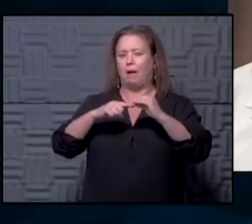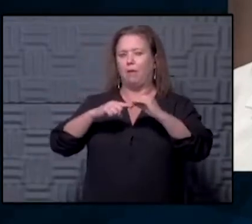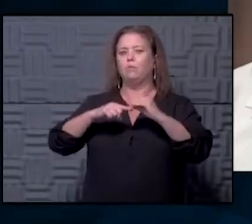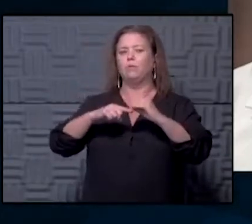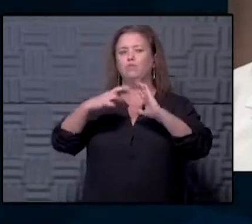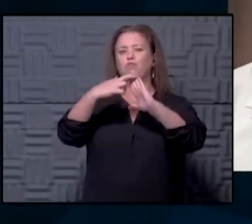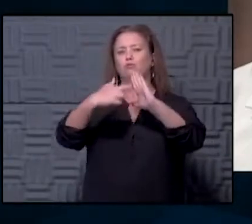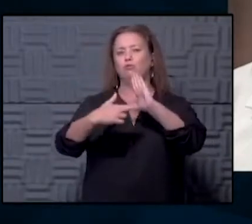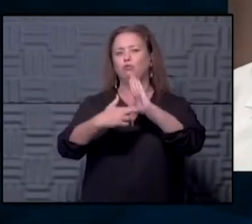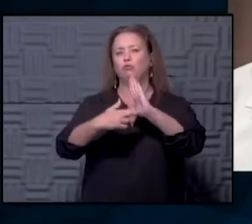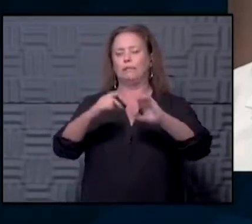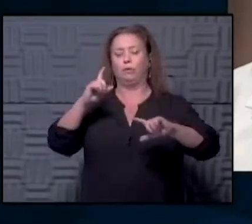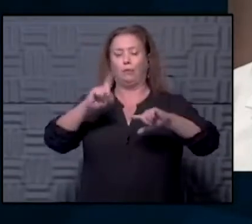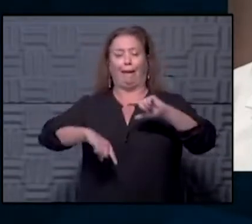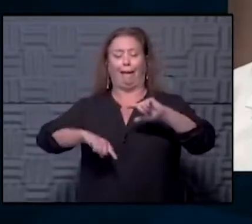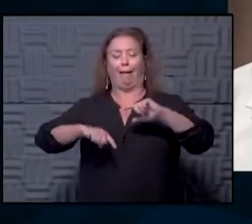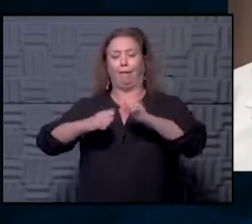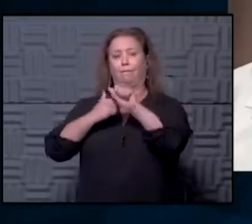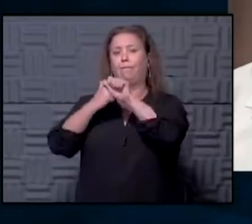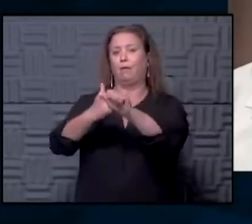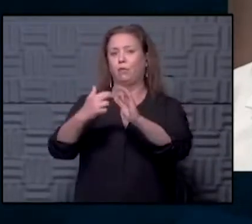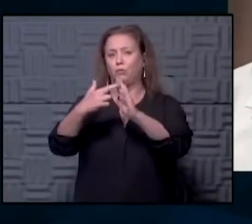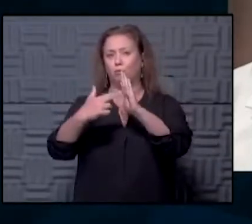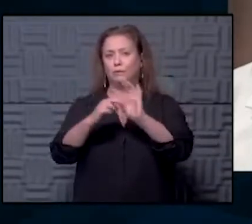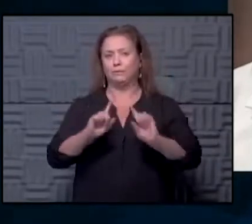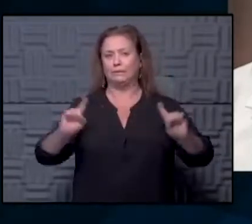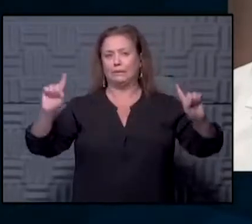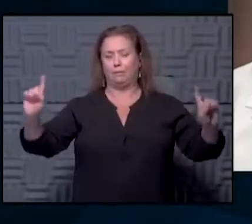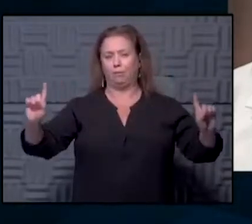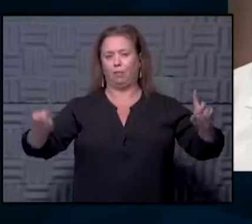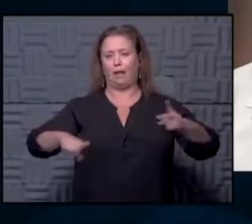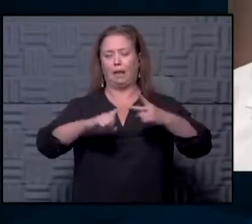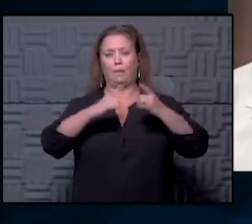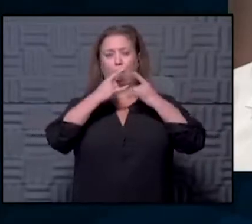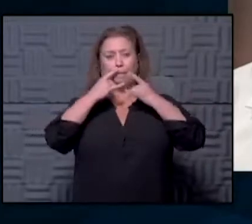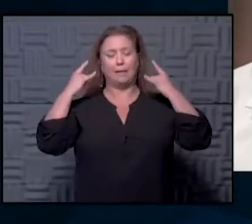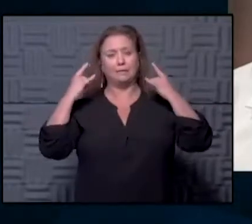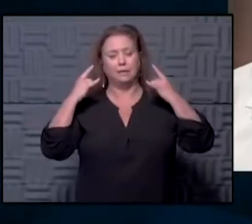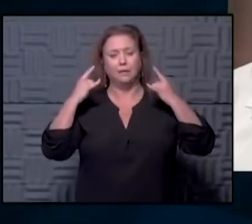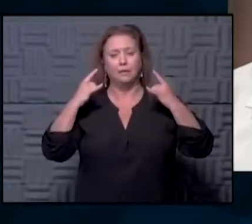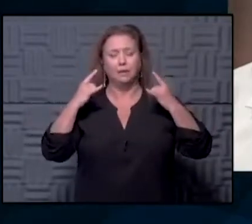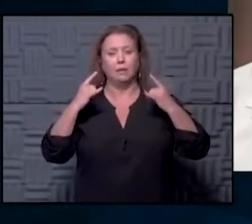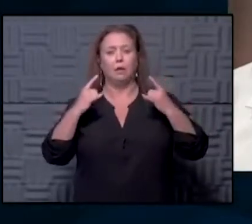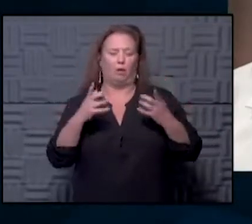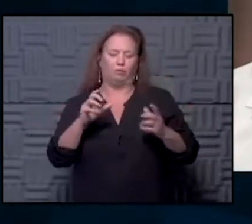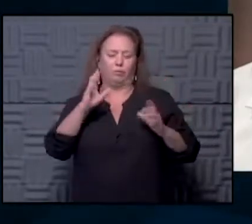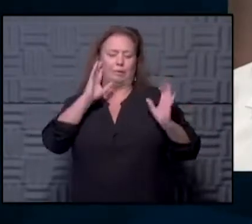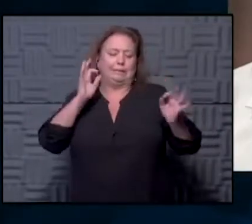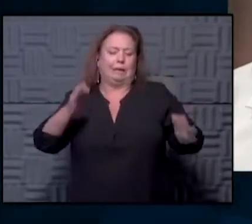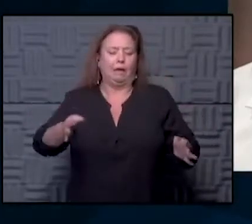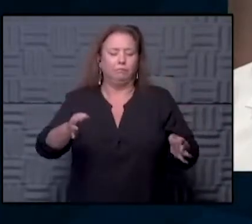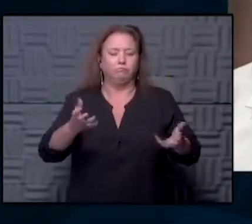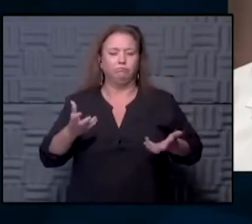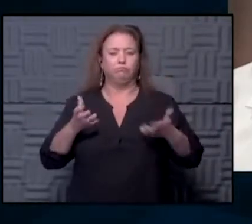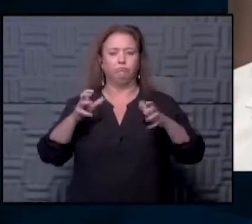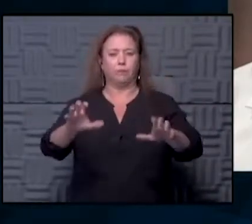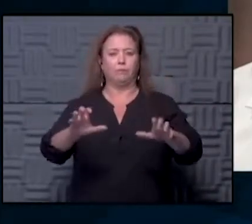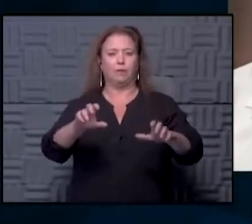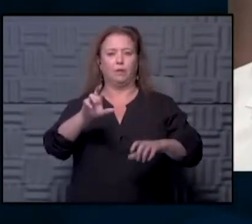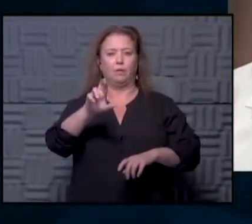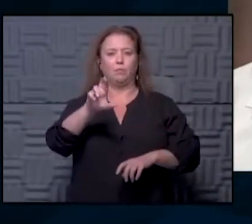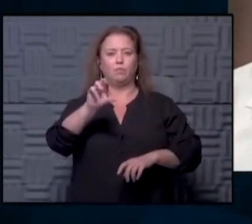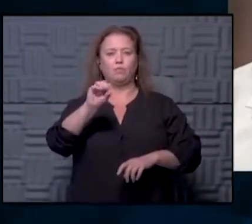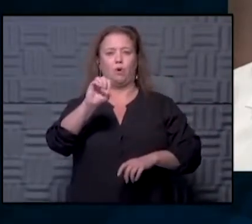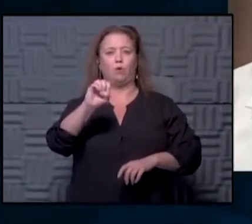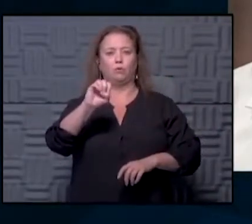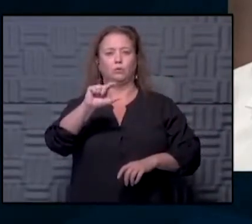measures cannot be mitigated. Got it. All right. Well, that totally makes sense. Or are chosen to not be mitigated, rather like in the Rose Garden last